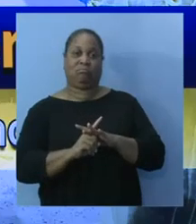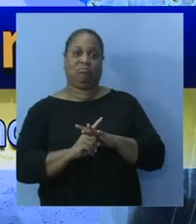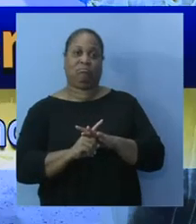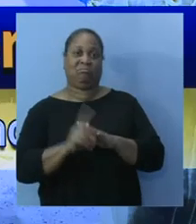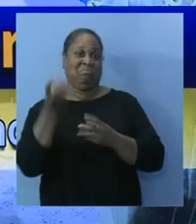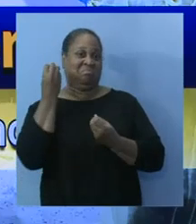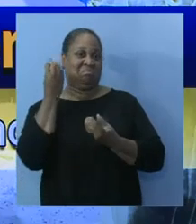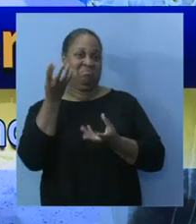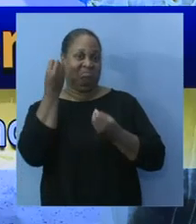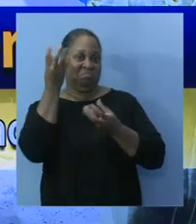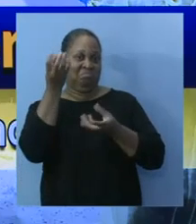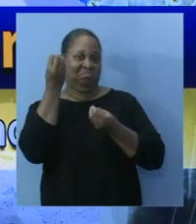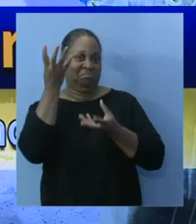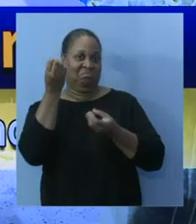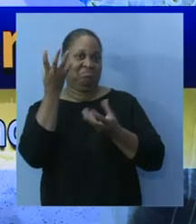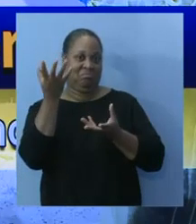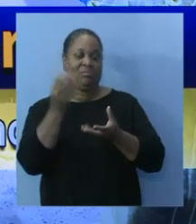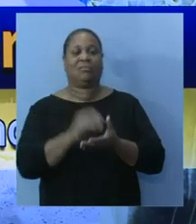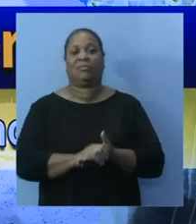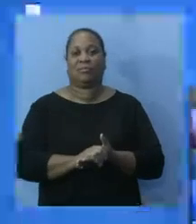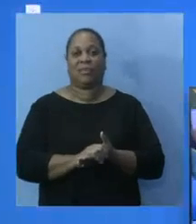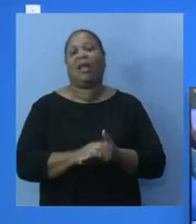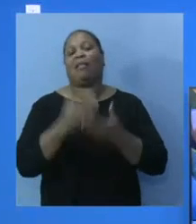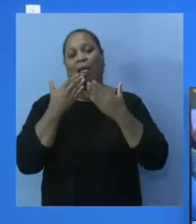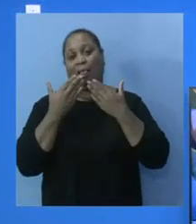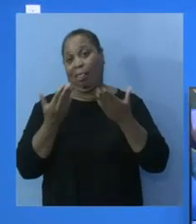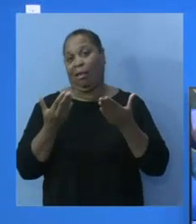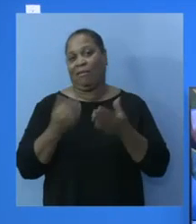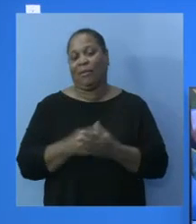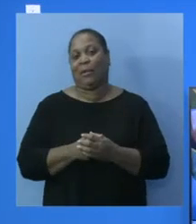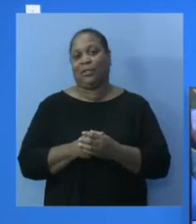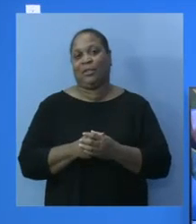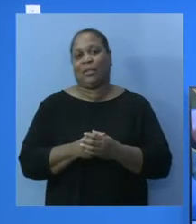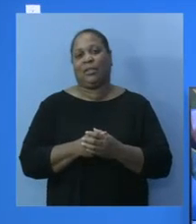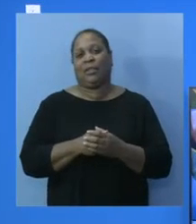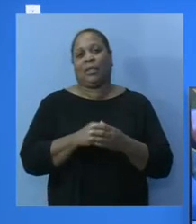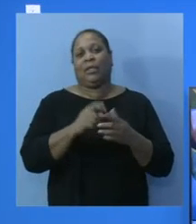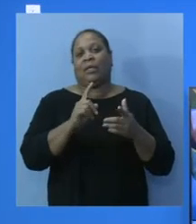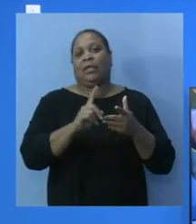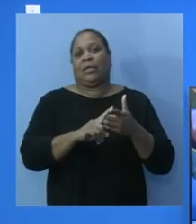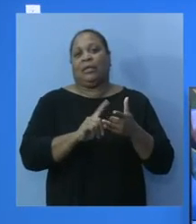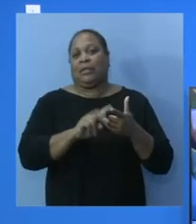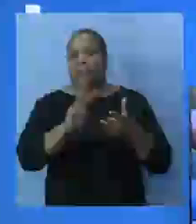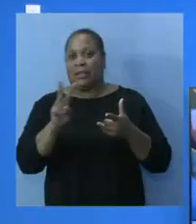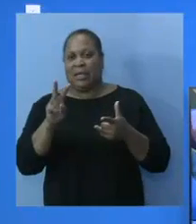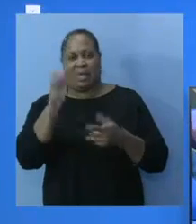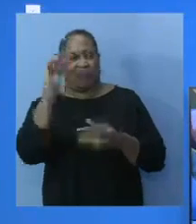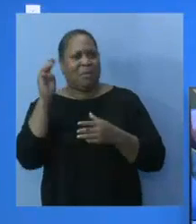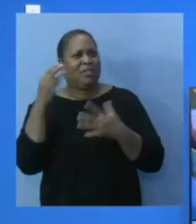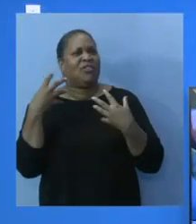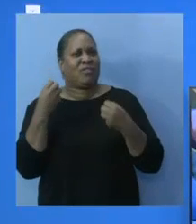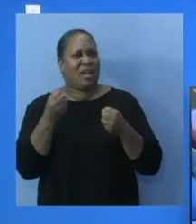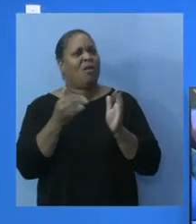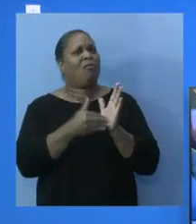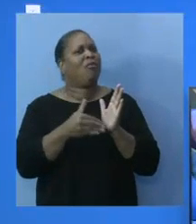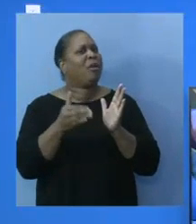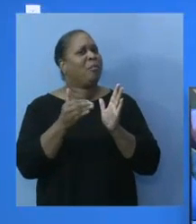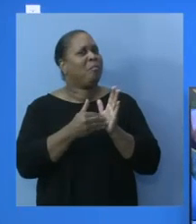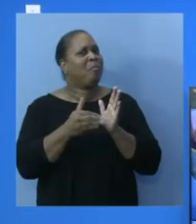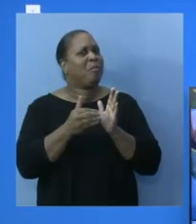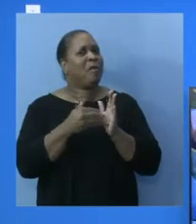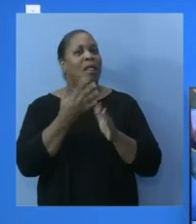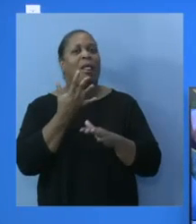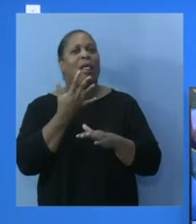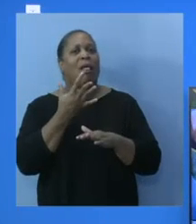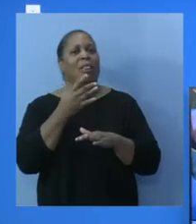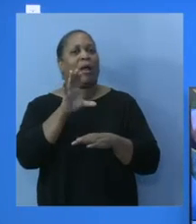update on that particular evening. Thank you very much. My second question to you, Minister of Health, if you could just repeat the color